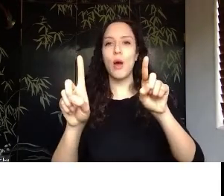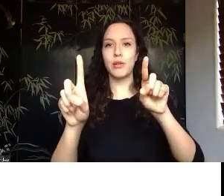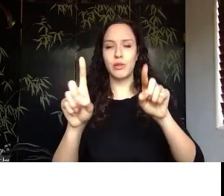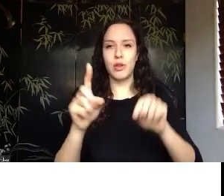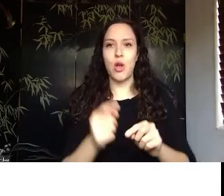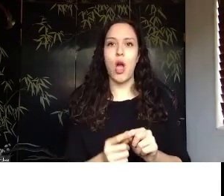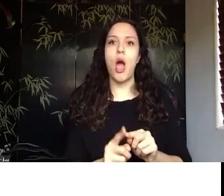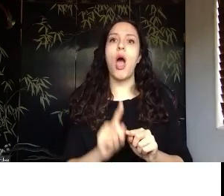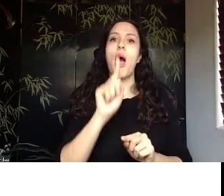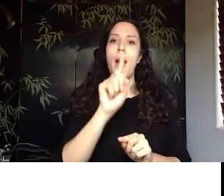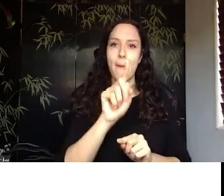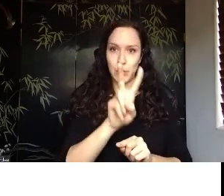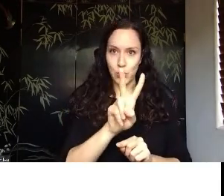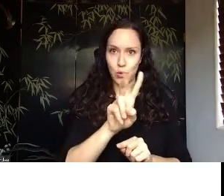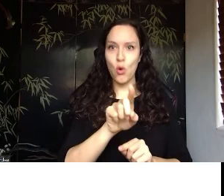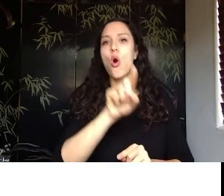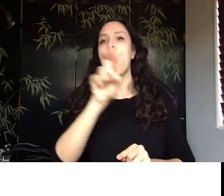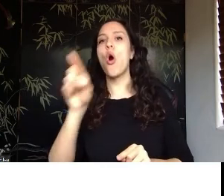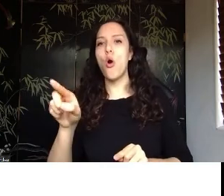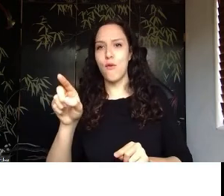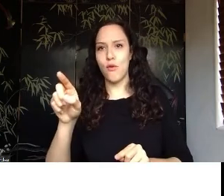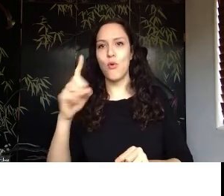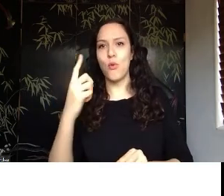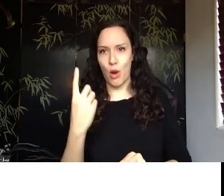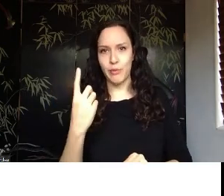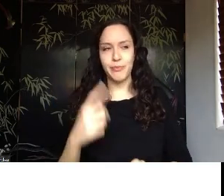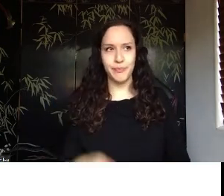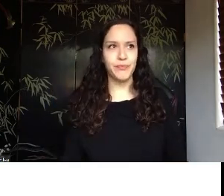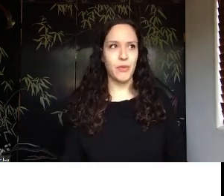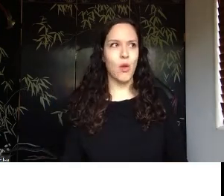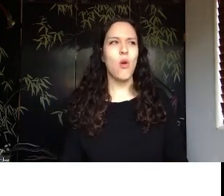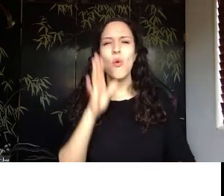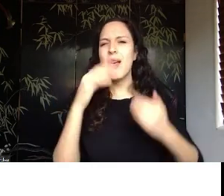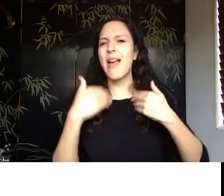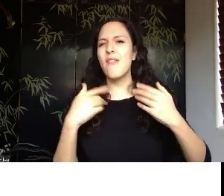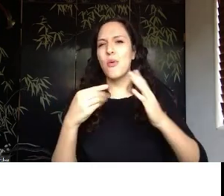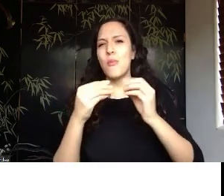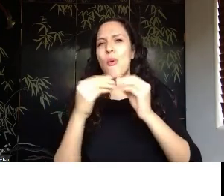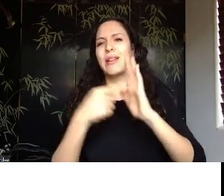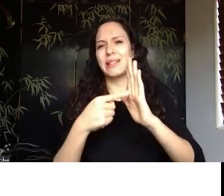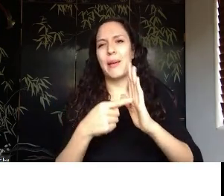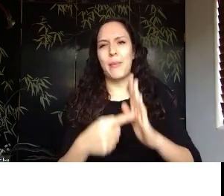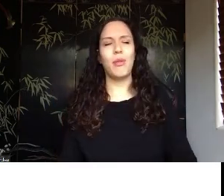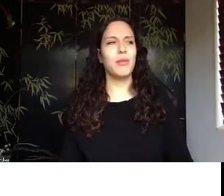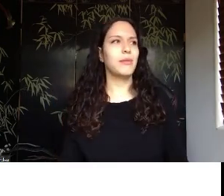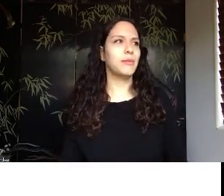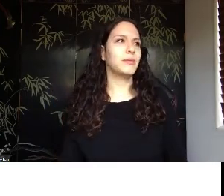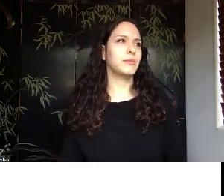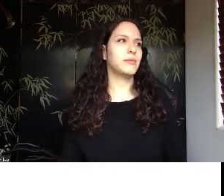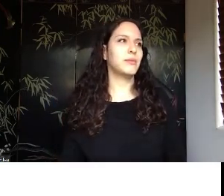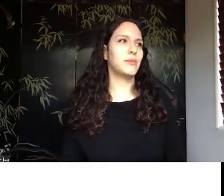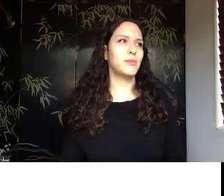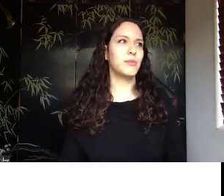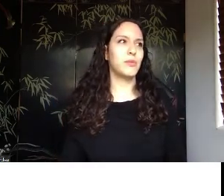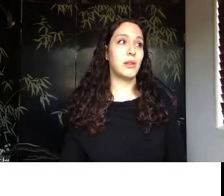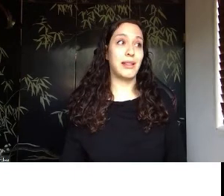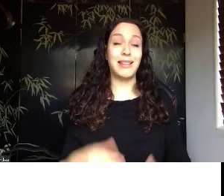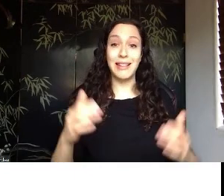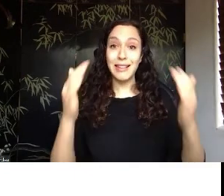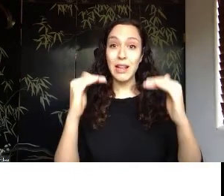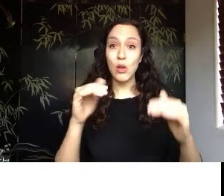Okay, that's what slope is. Don't worry, we'll have some more examples on that. Now the next thing is the